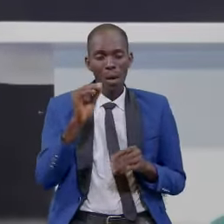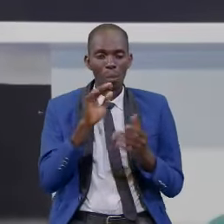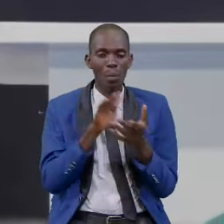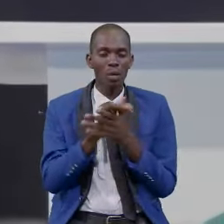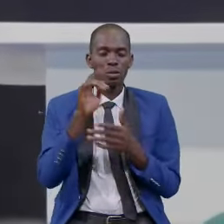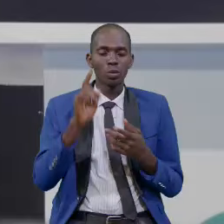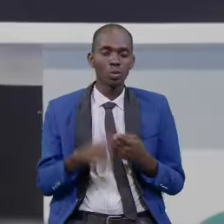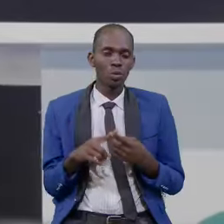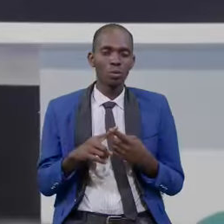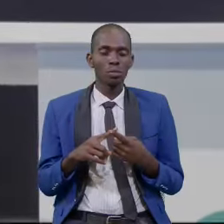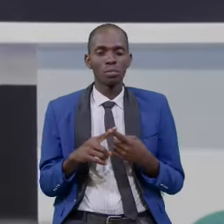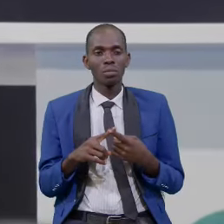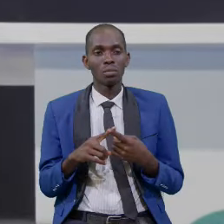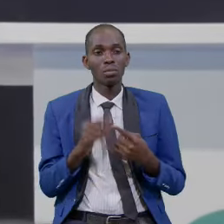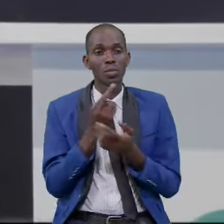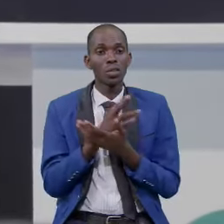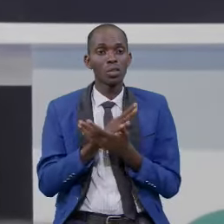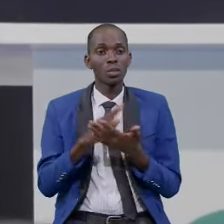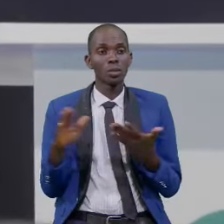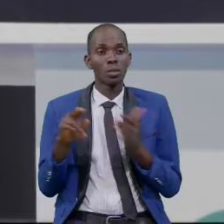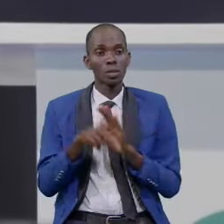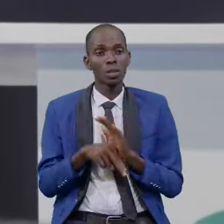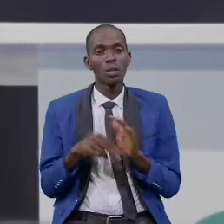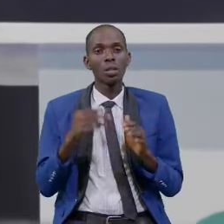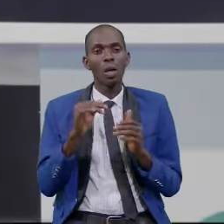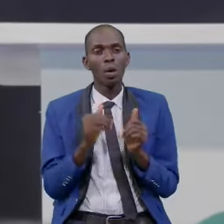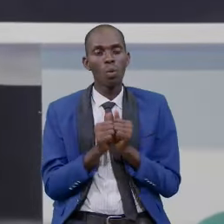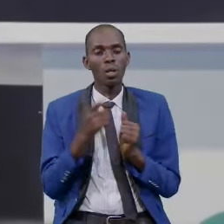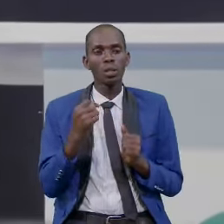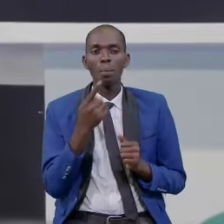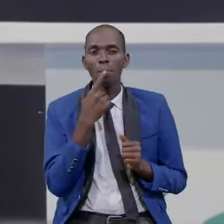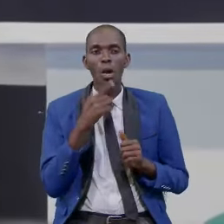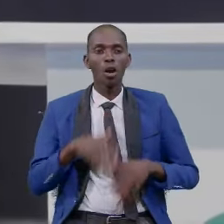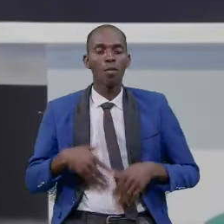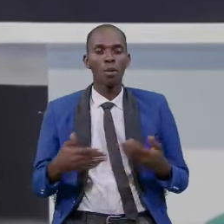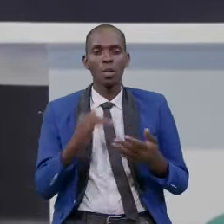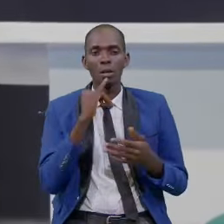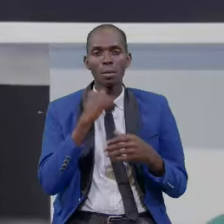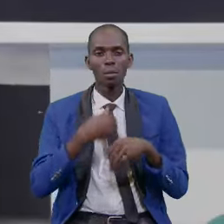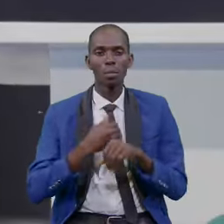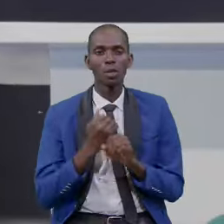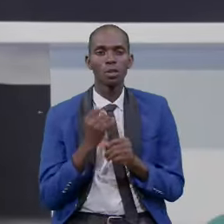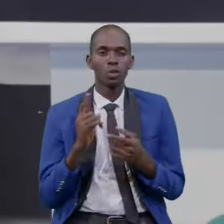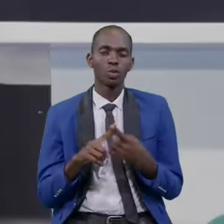the mouth confession is made unto salvation. Have you seen that? Salvation and